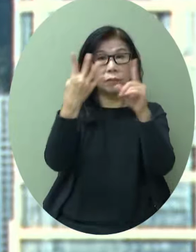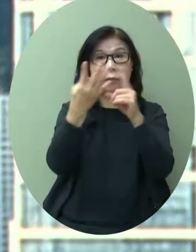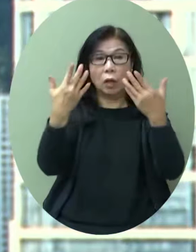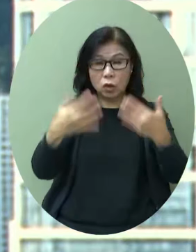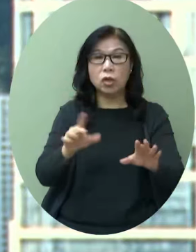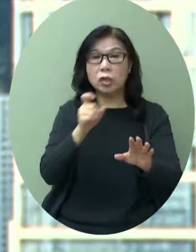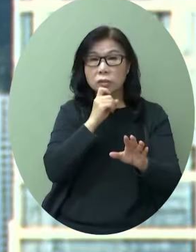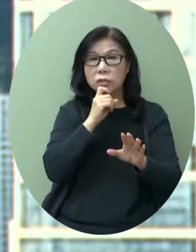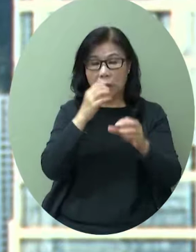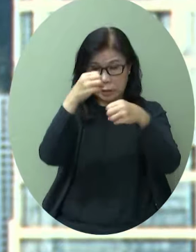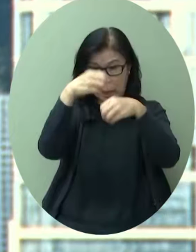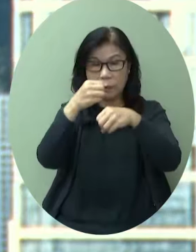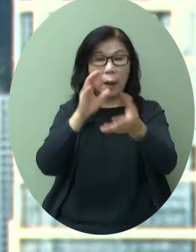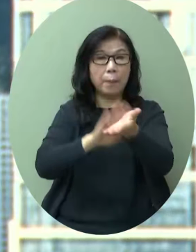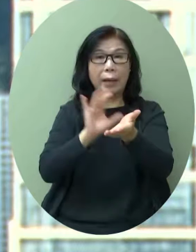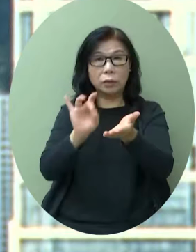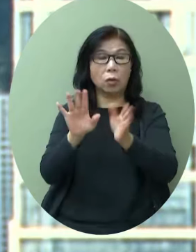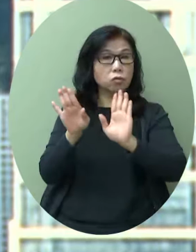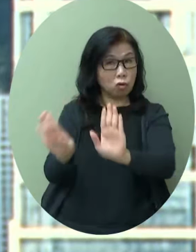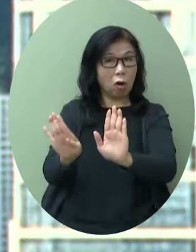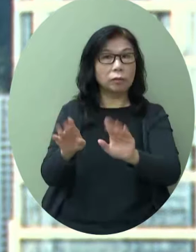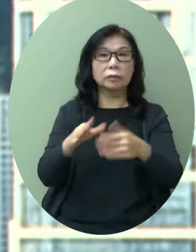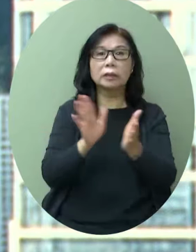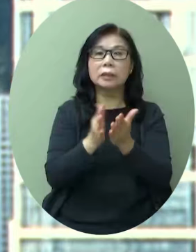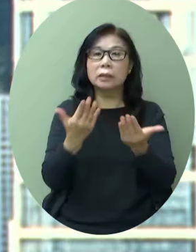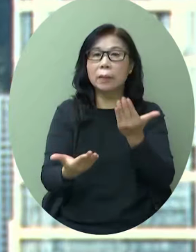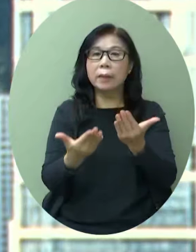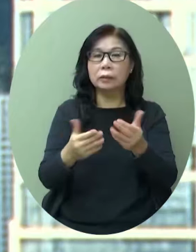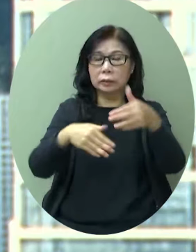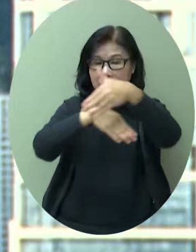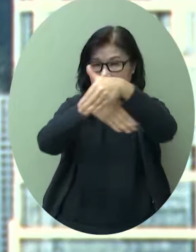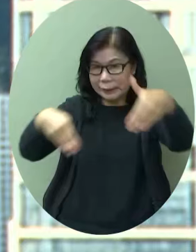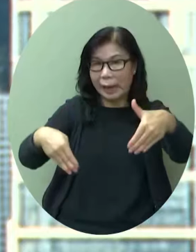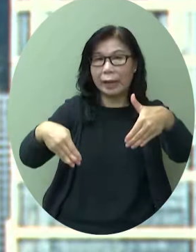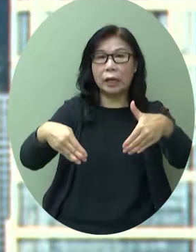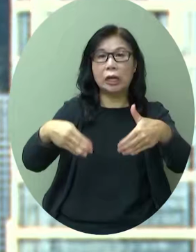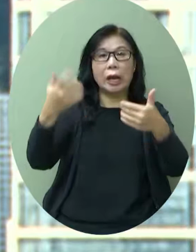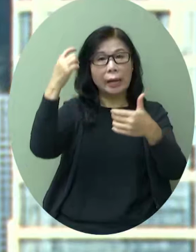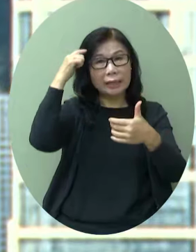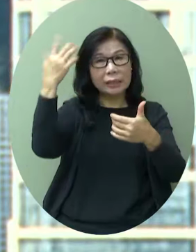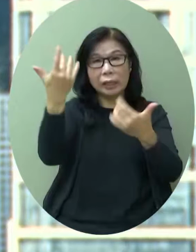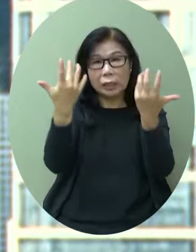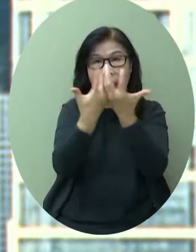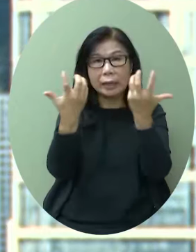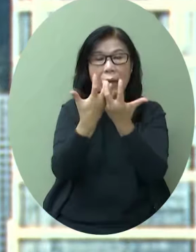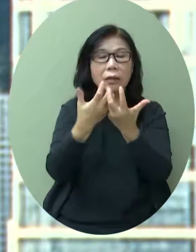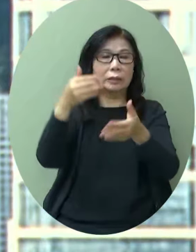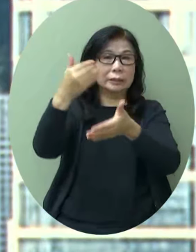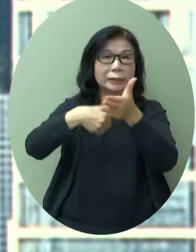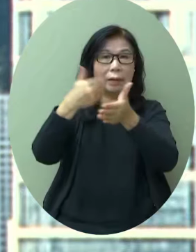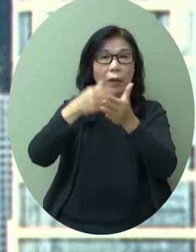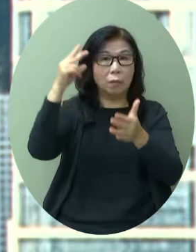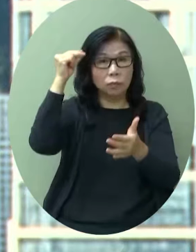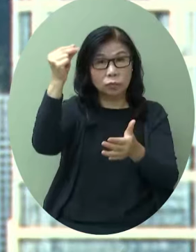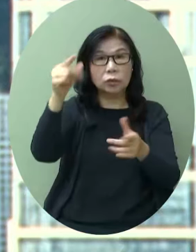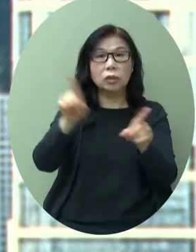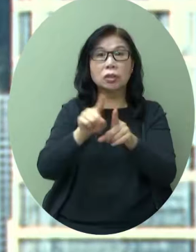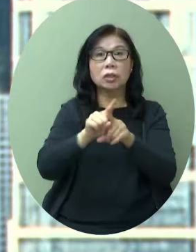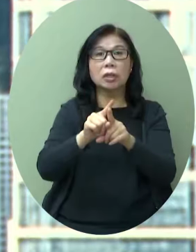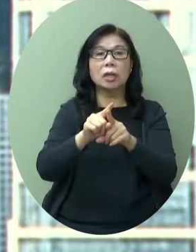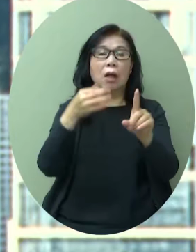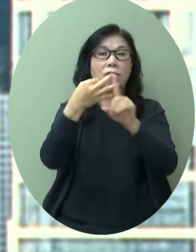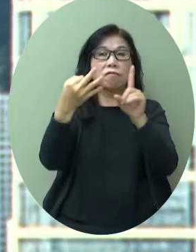valid, then they could reduce it to 7 days if they are not coming back from the high risk, that is now the Group A countries. This has been in